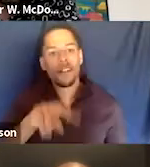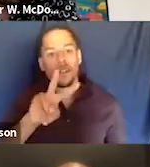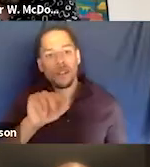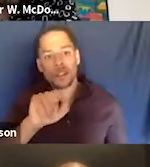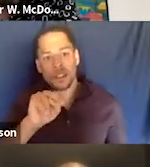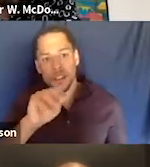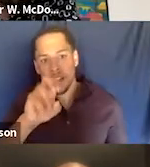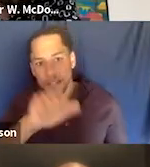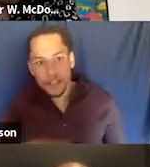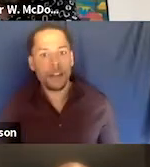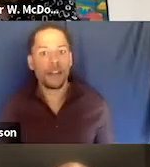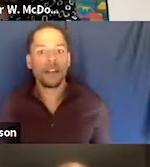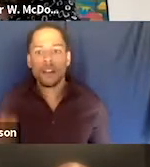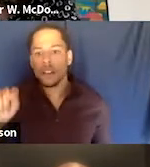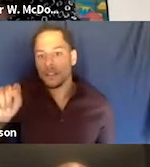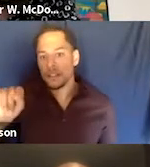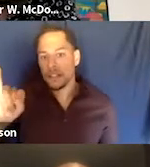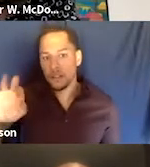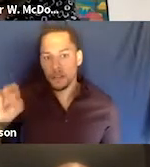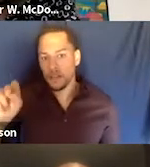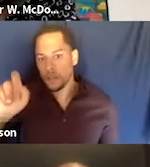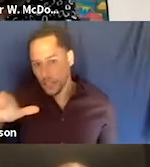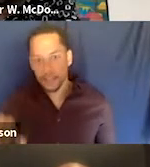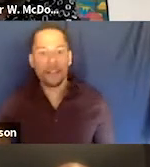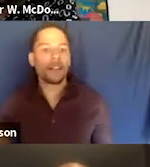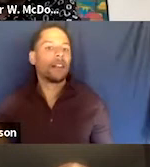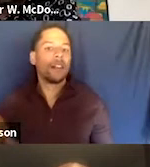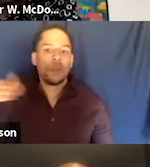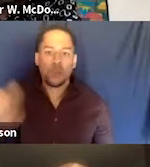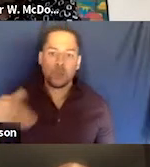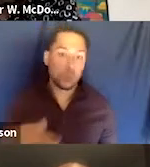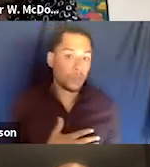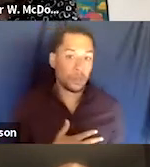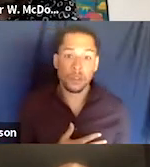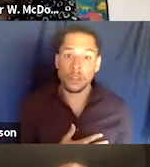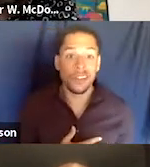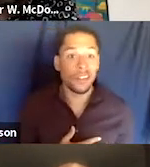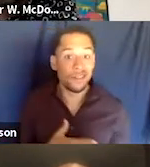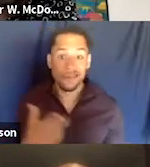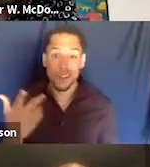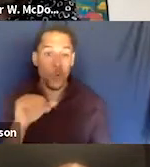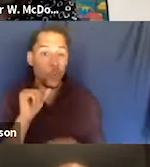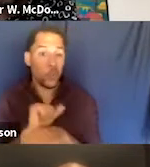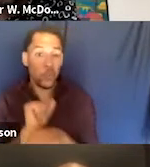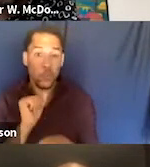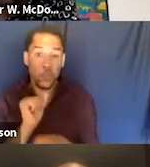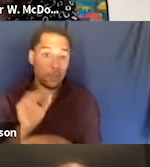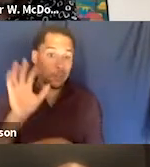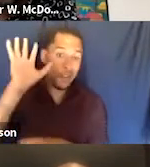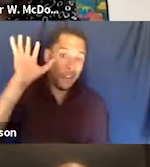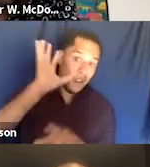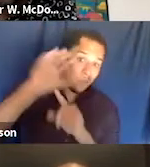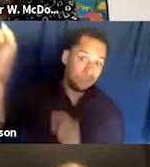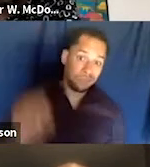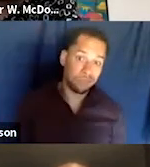been there. Tiffany especially, she's like just gone above and beyond this. And I just really appreciate you